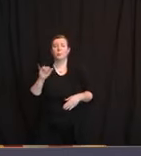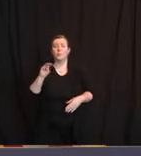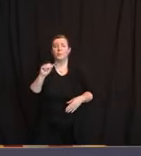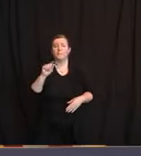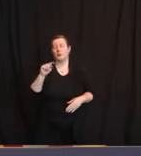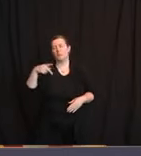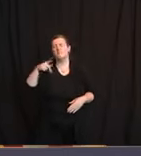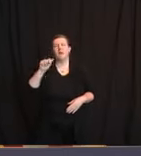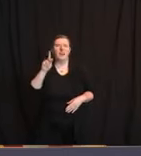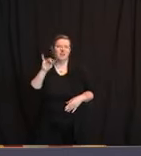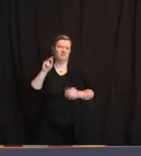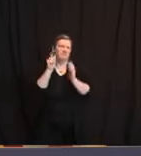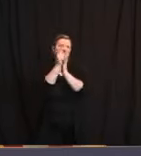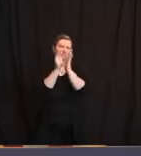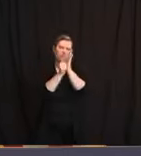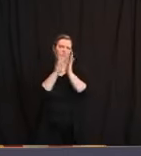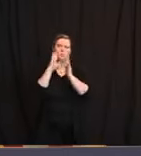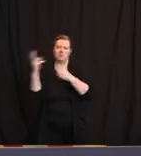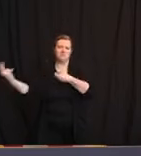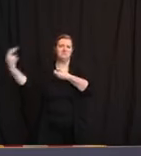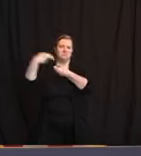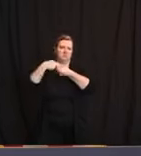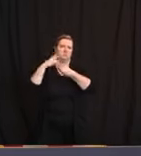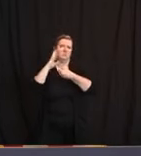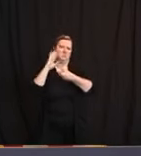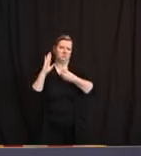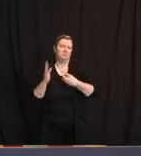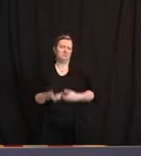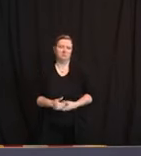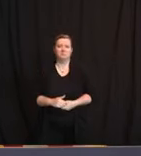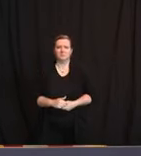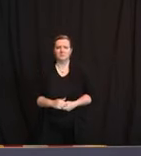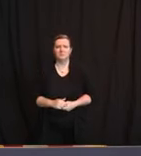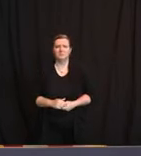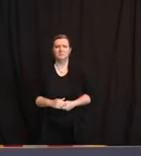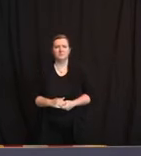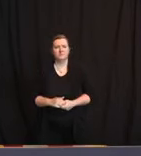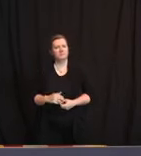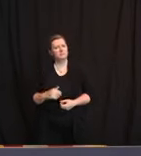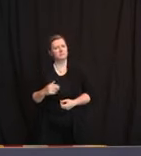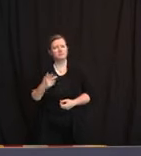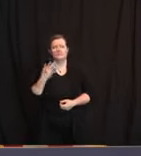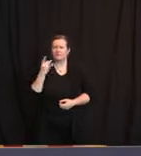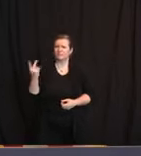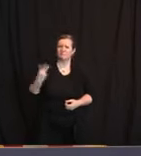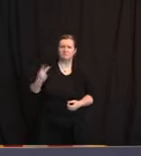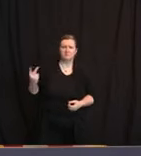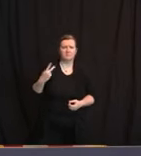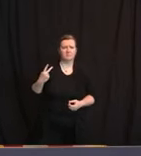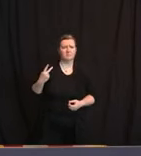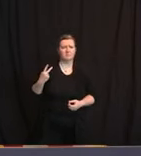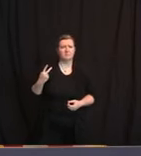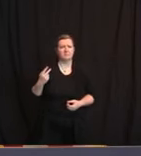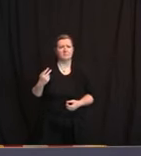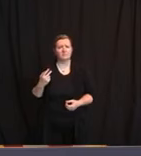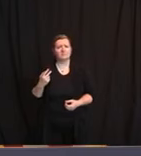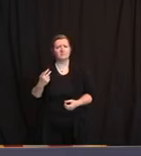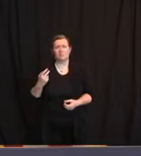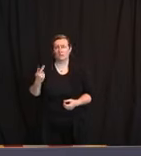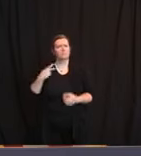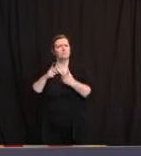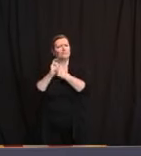shortly. Len, it's hard to believe you and I were together for a 5K on February 16th in Sea Isle City. It feels like 5,000 years ago at this point.